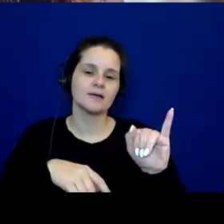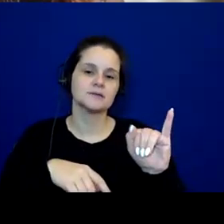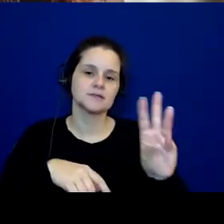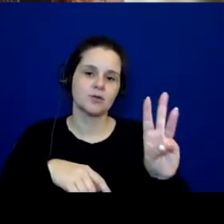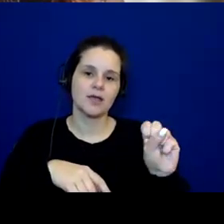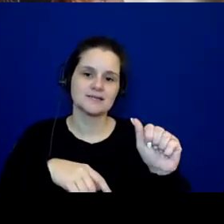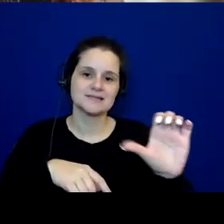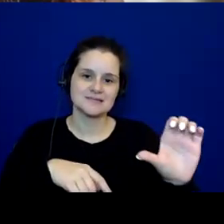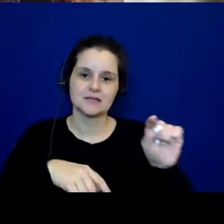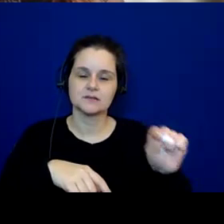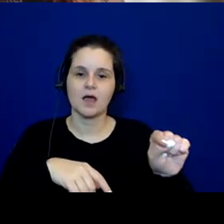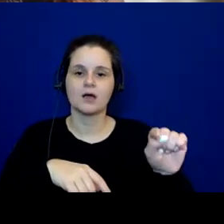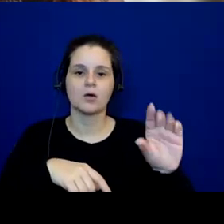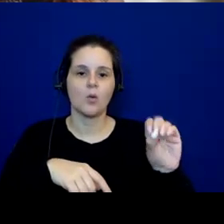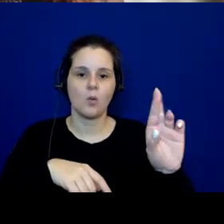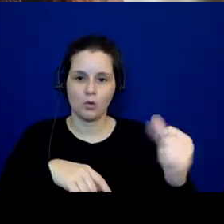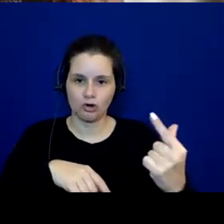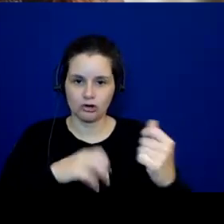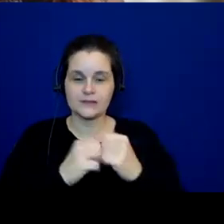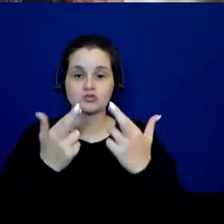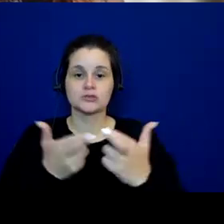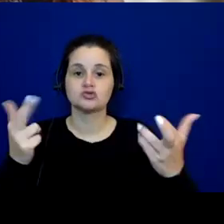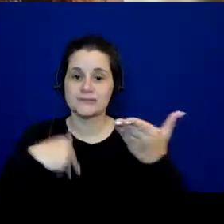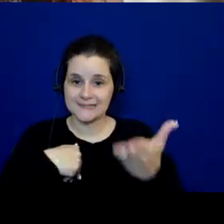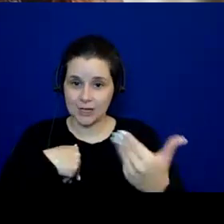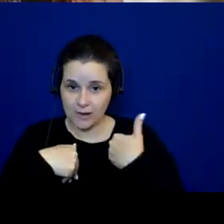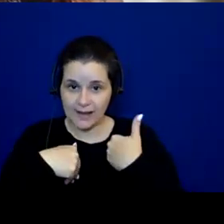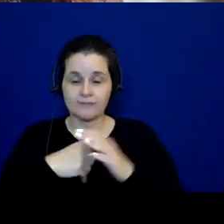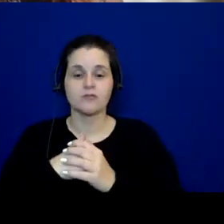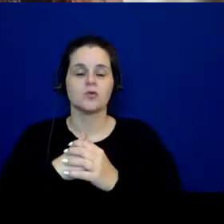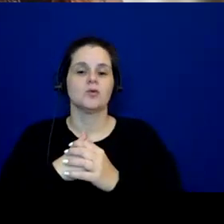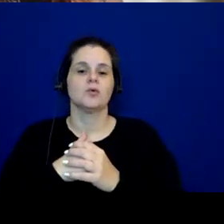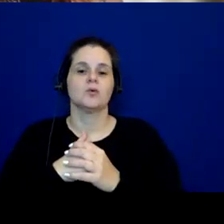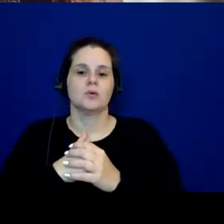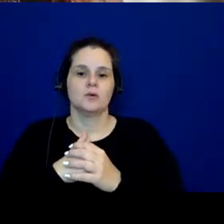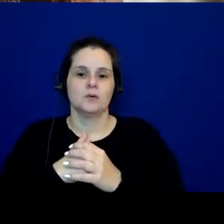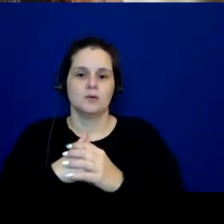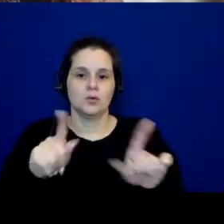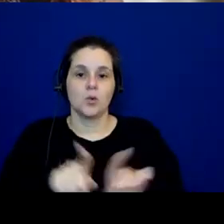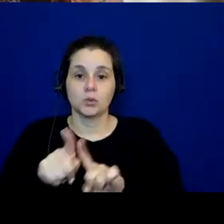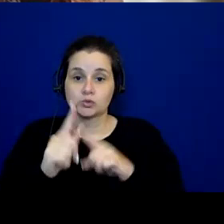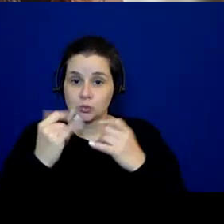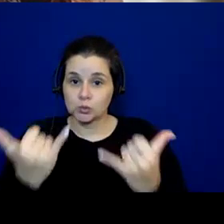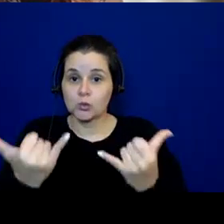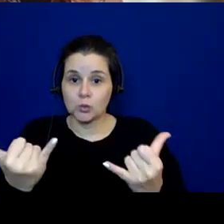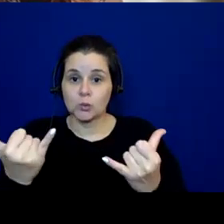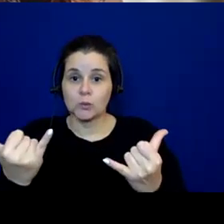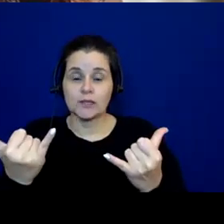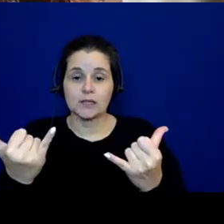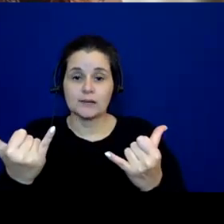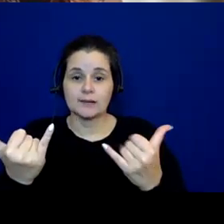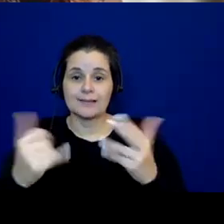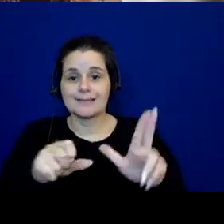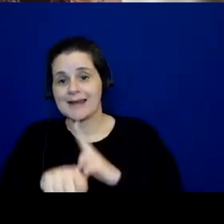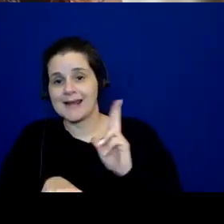miwsac.org. You can access our resources there. We also currently hold the